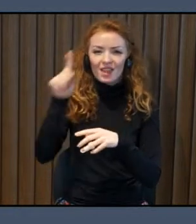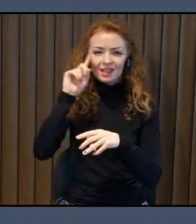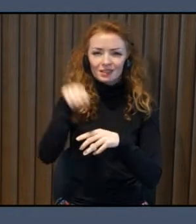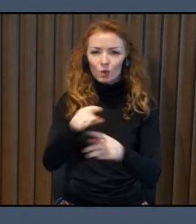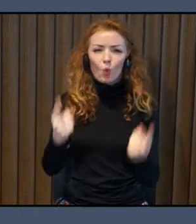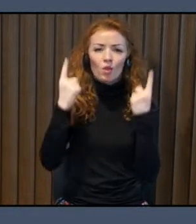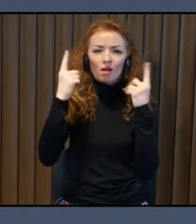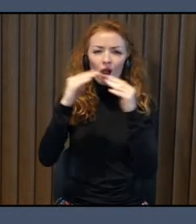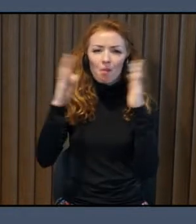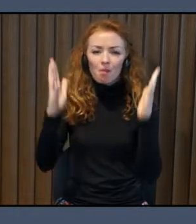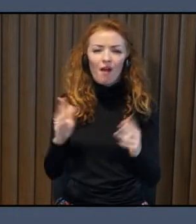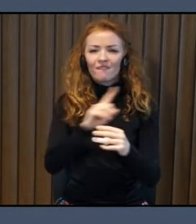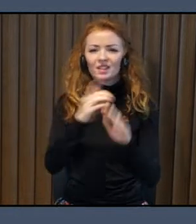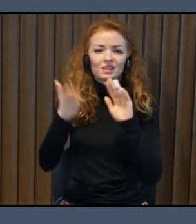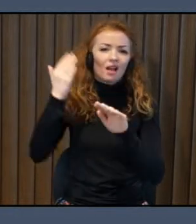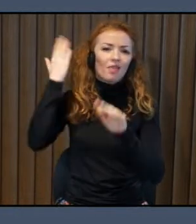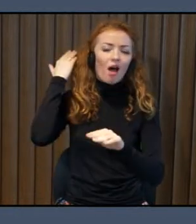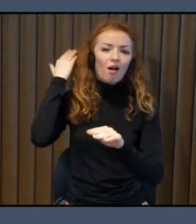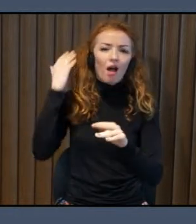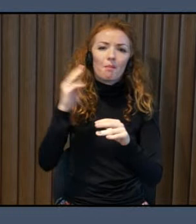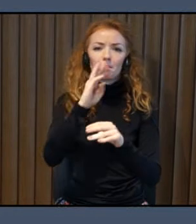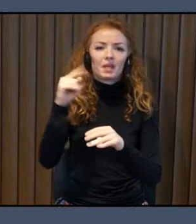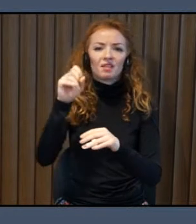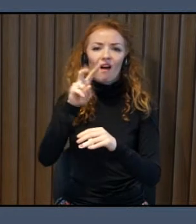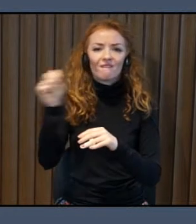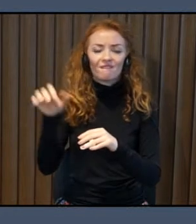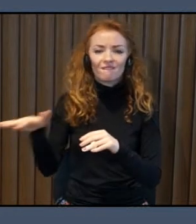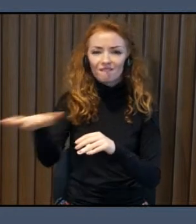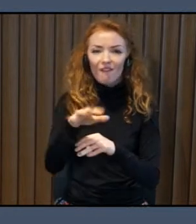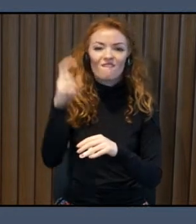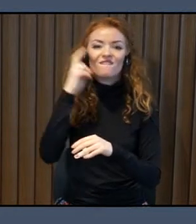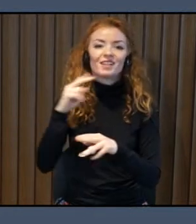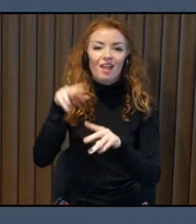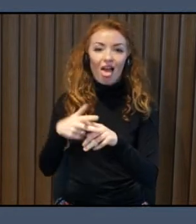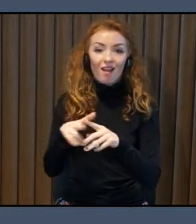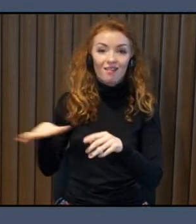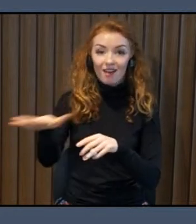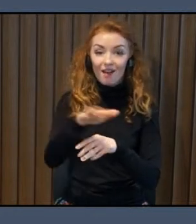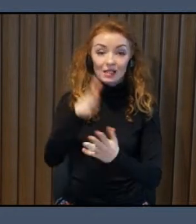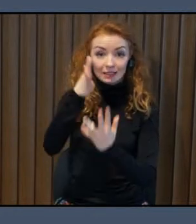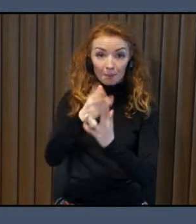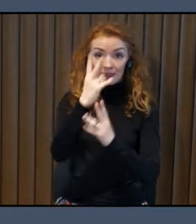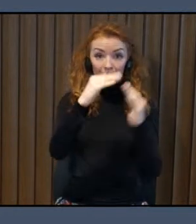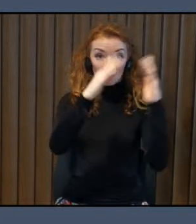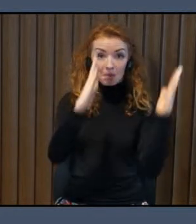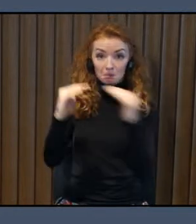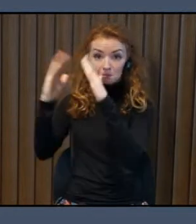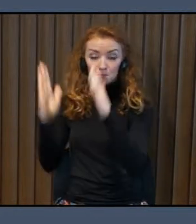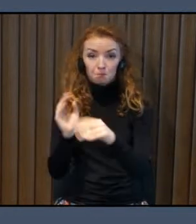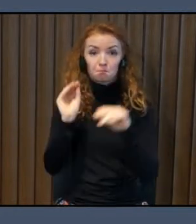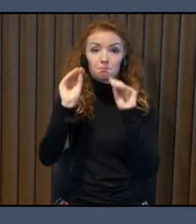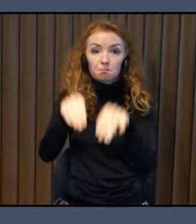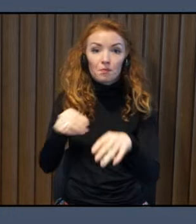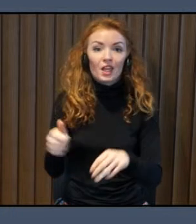Vecpilsēta Street 14. People from Jelgava definitely know it. This is a very, very special